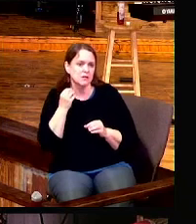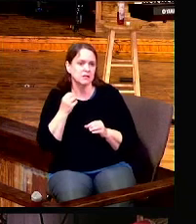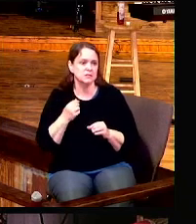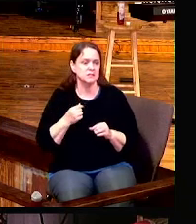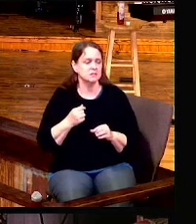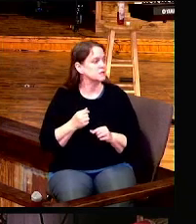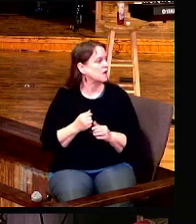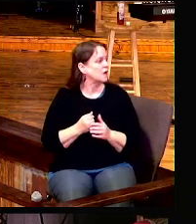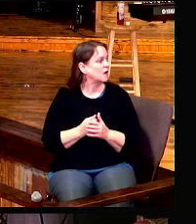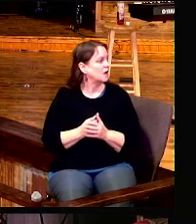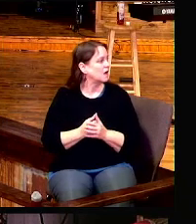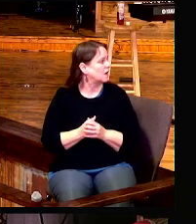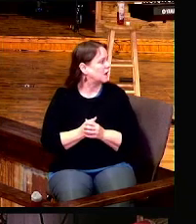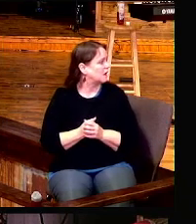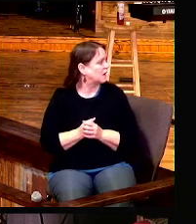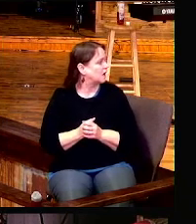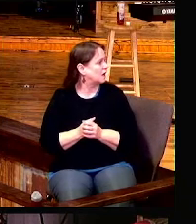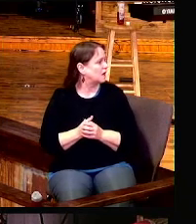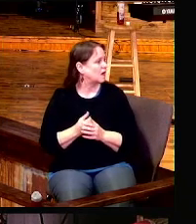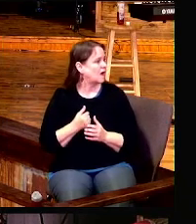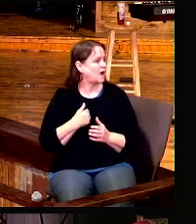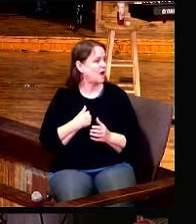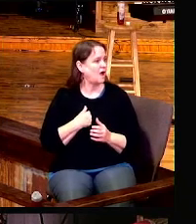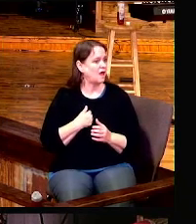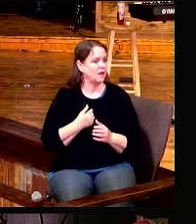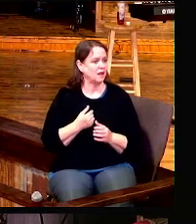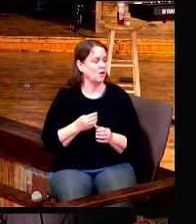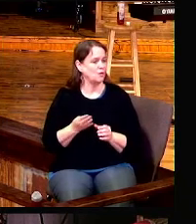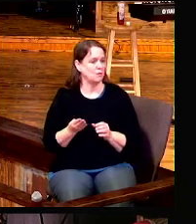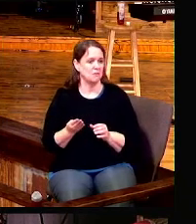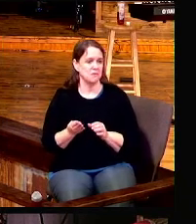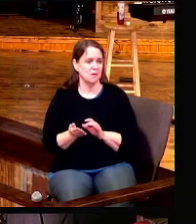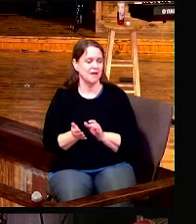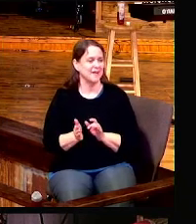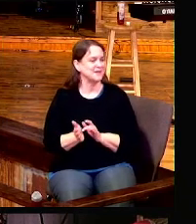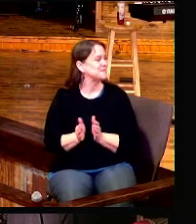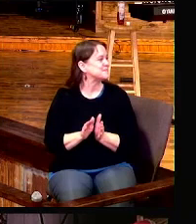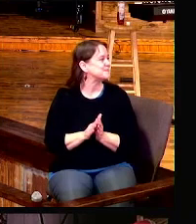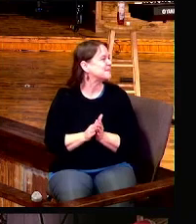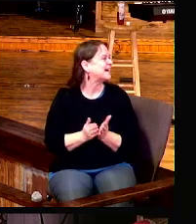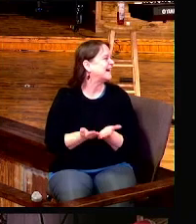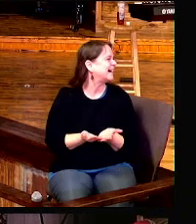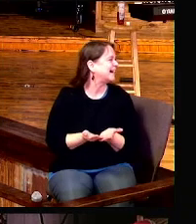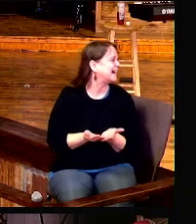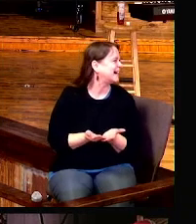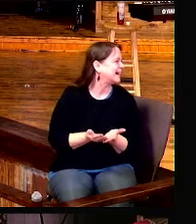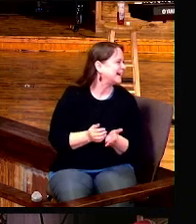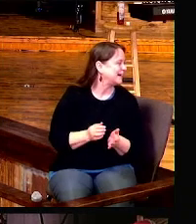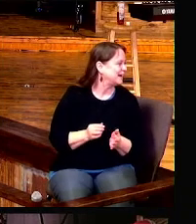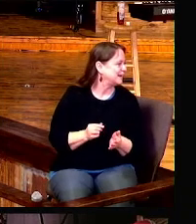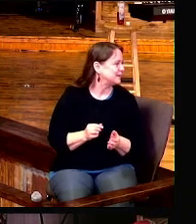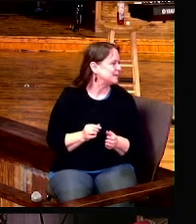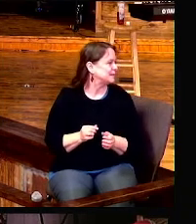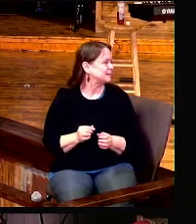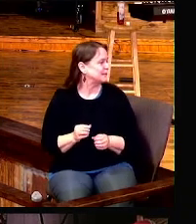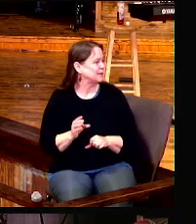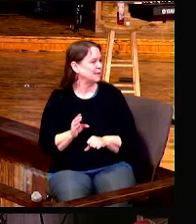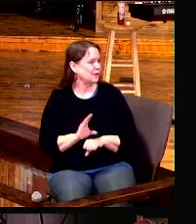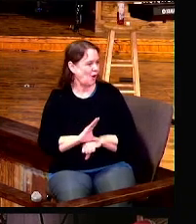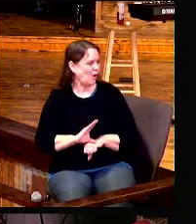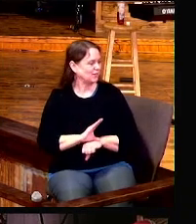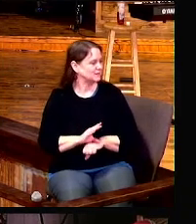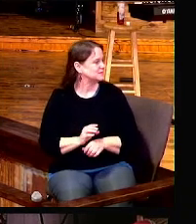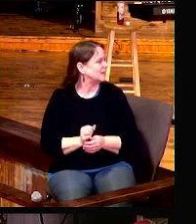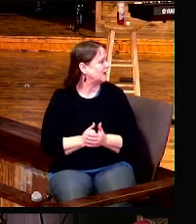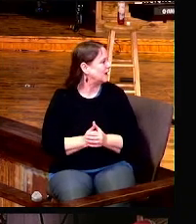fancy seminary degree. I didn't go to Bible college or Bible school. Crap. Yes, amen.